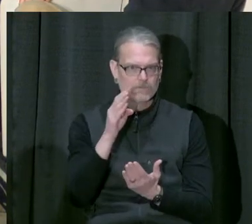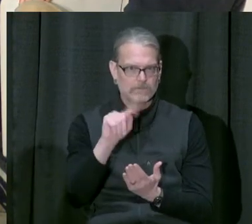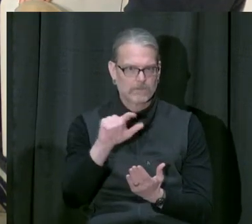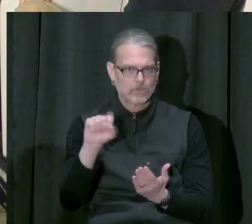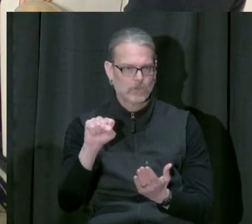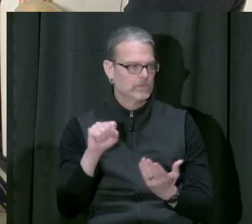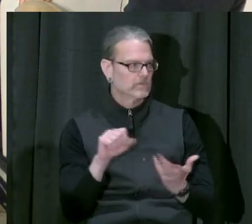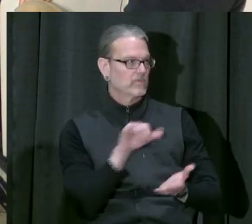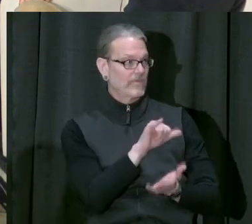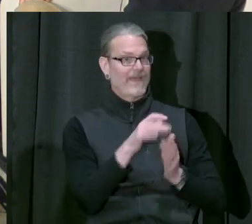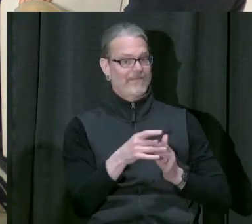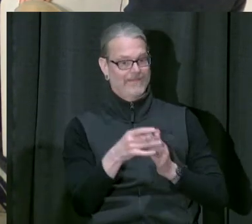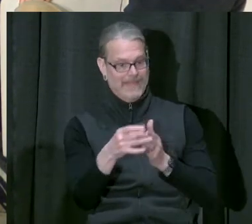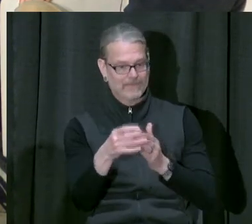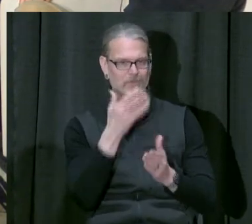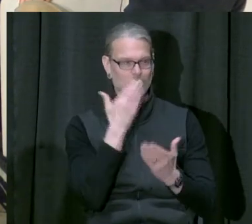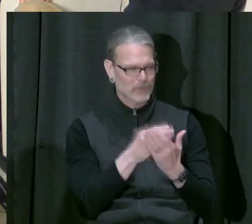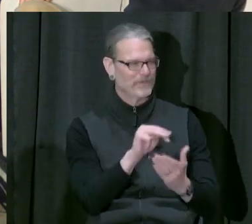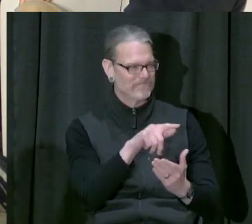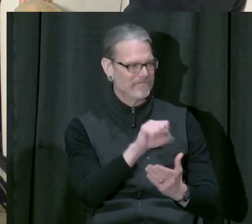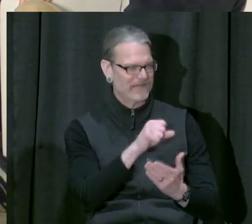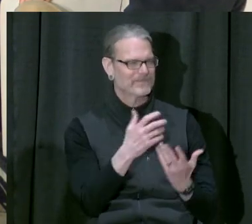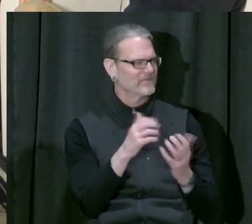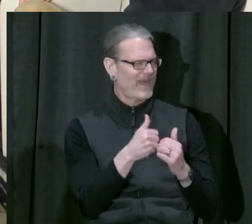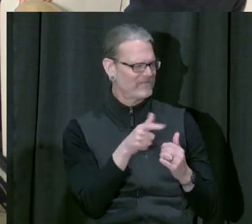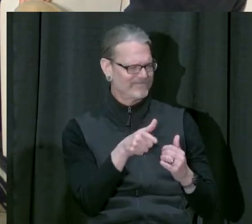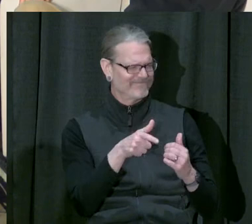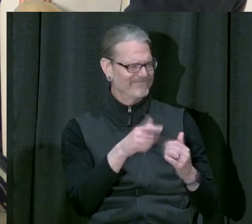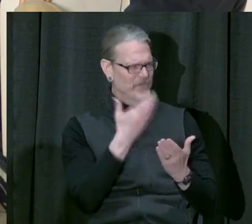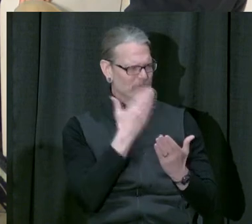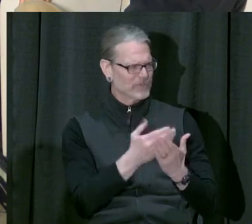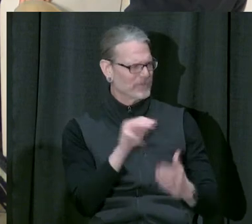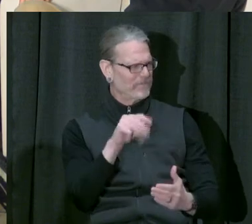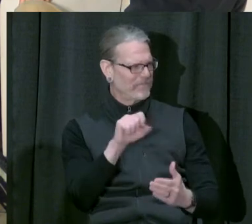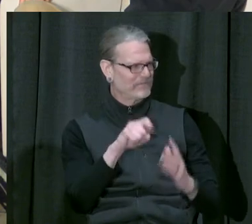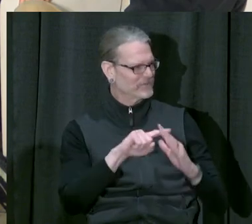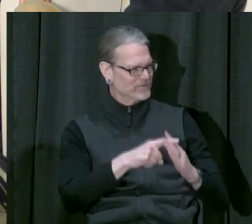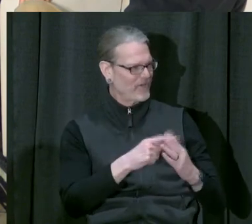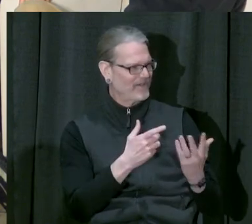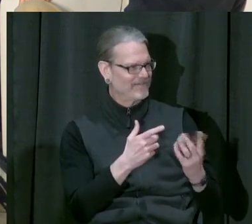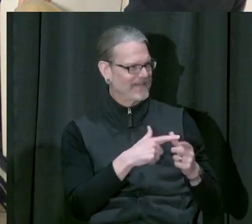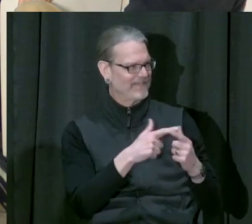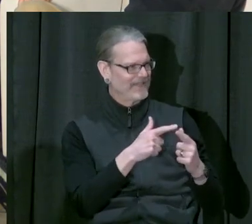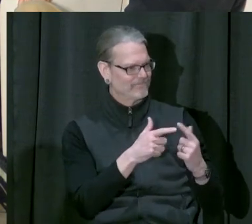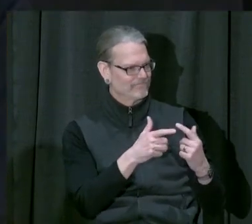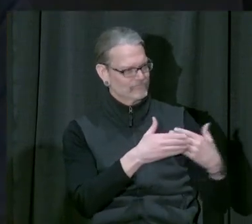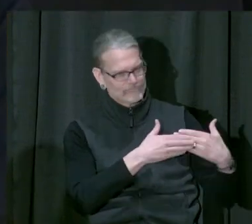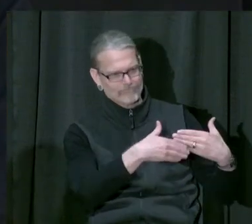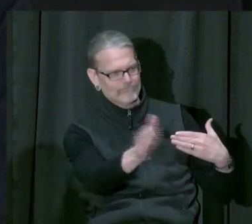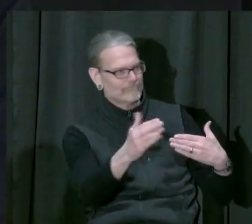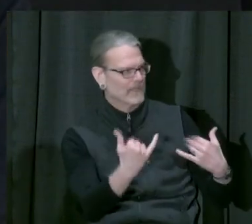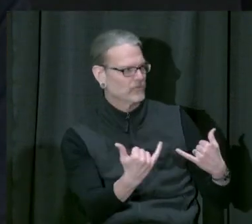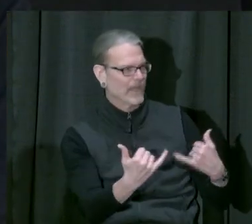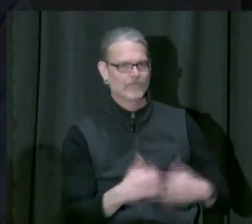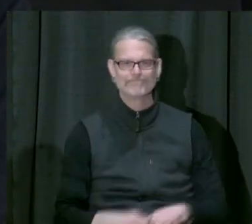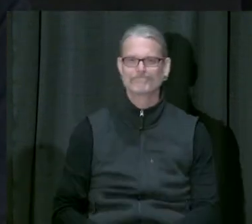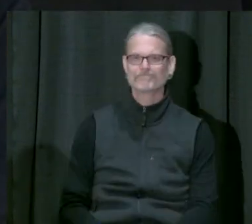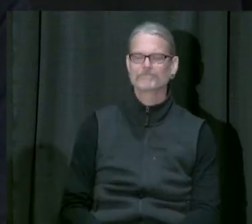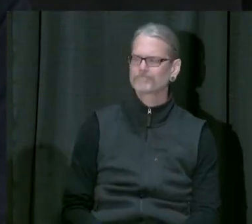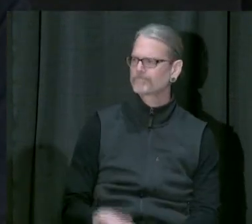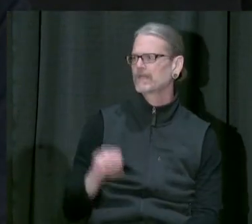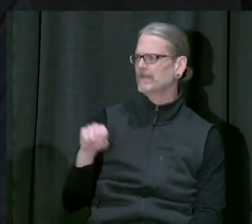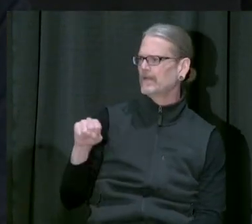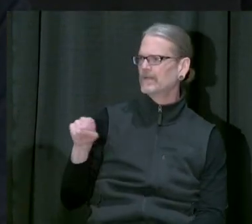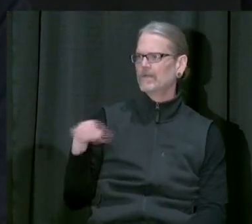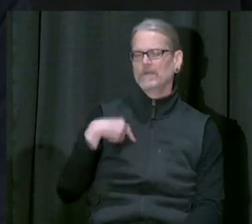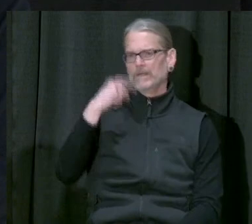to the founding of Good Maps. So how did Good Maps get started? And tell us about a bit of the trajectory from then until now. Well, I think that although